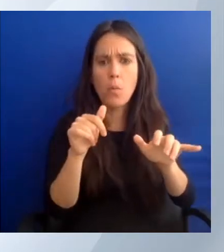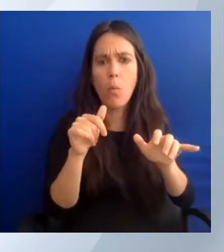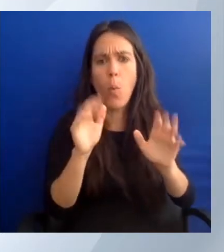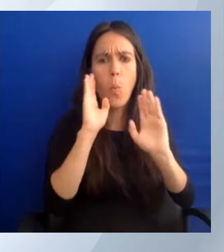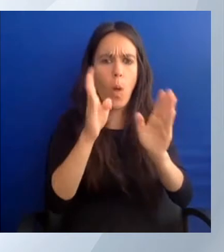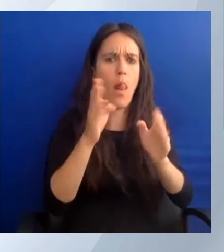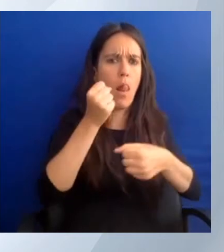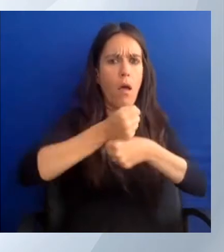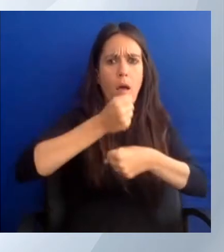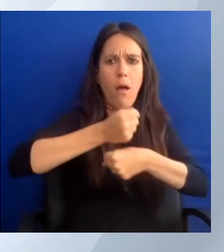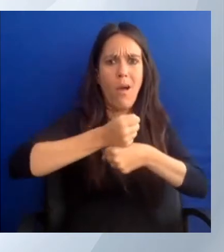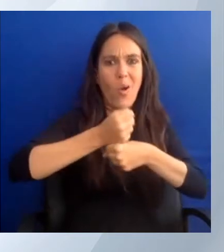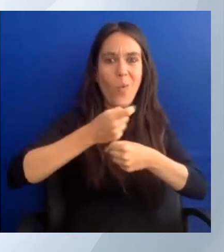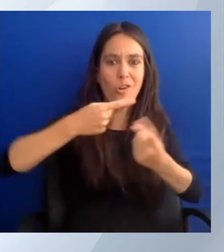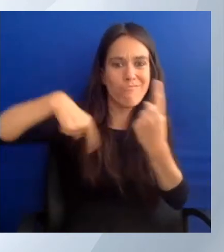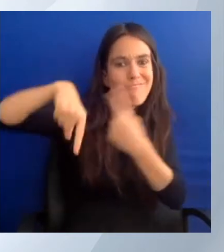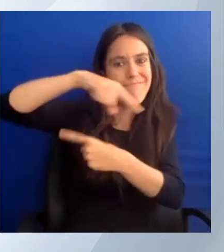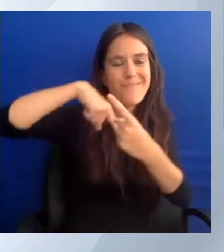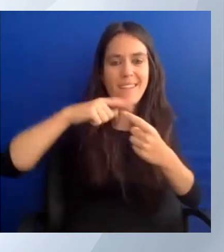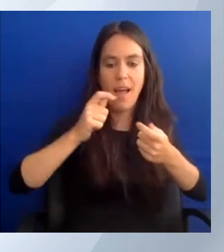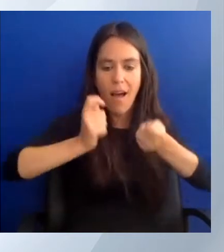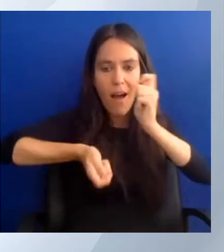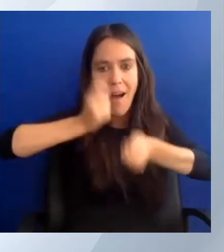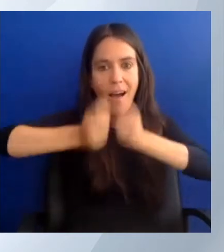everything source code is available on GitHub.